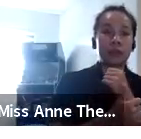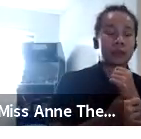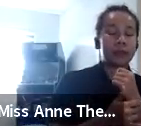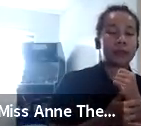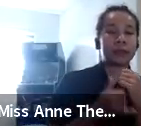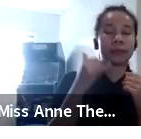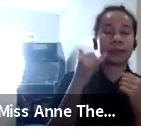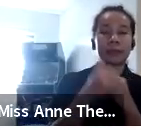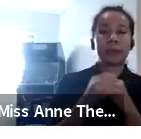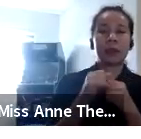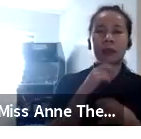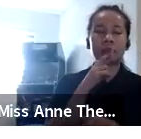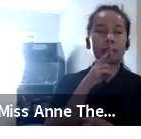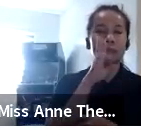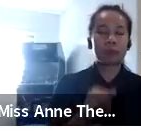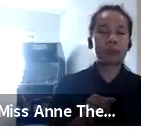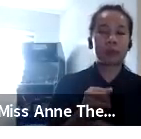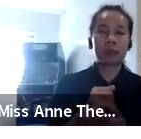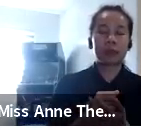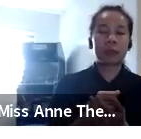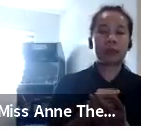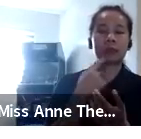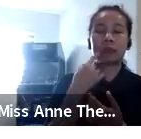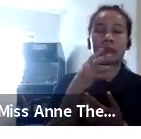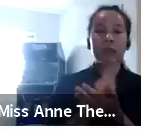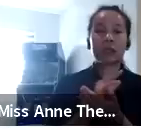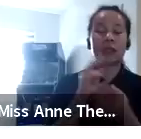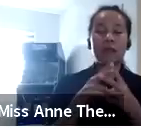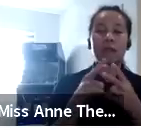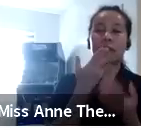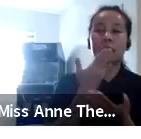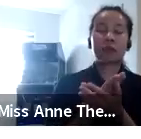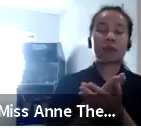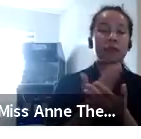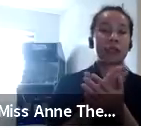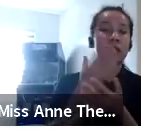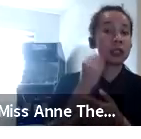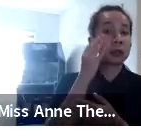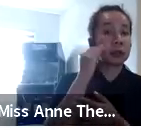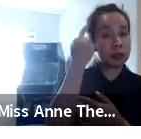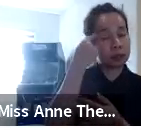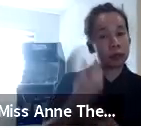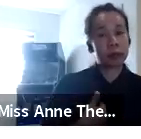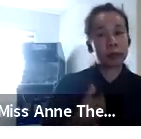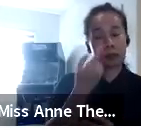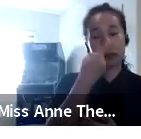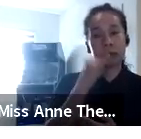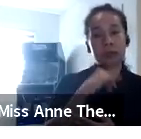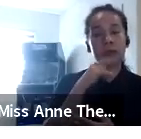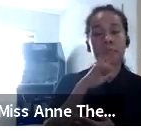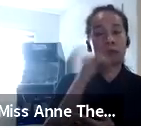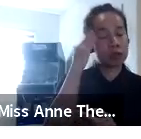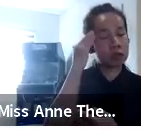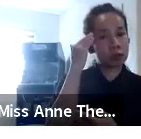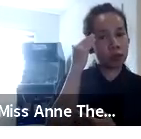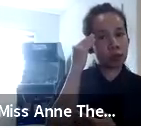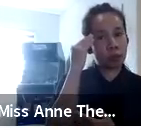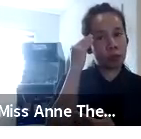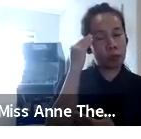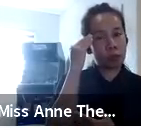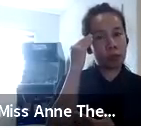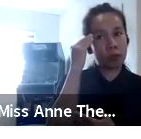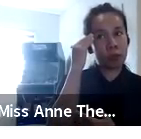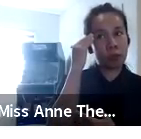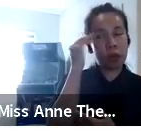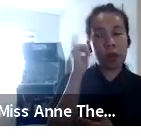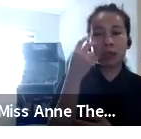I really would say that this is a very good experience for me, because I really know I saw what